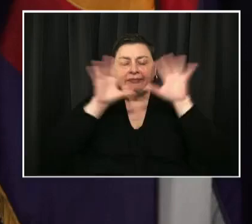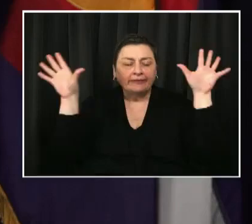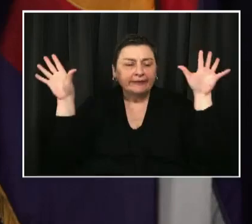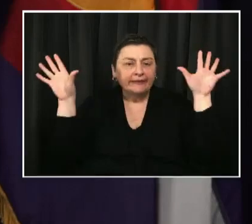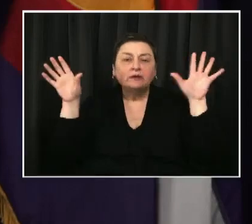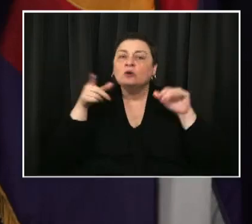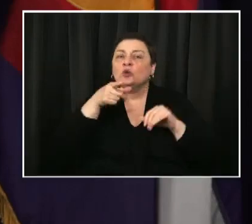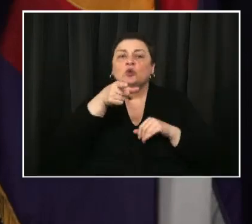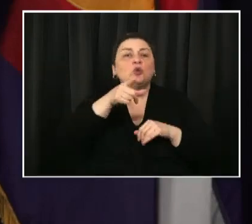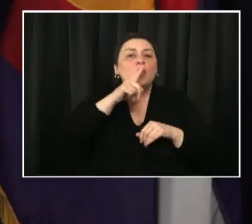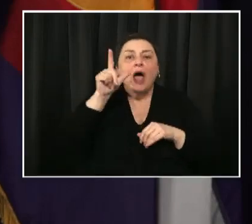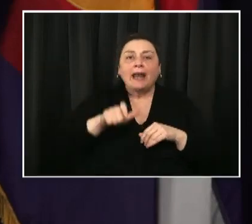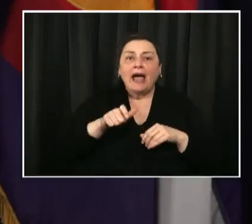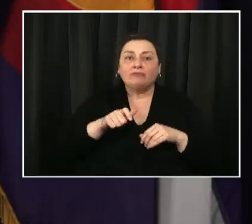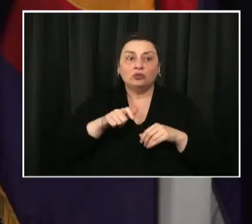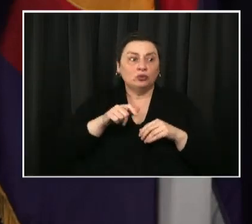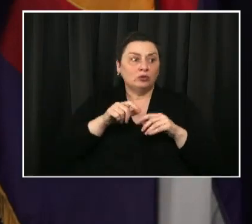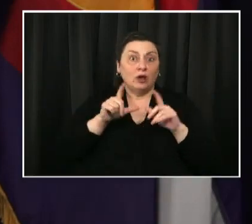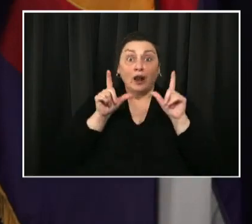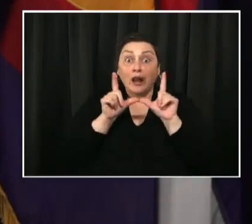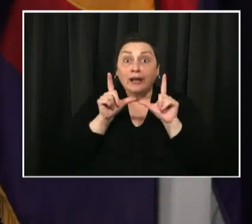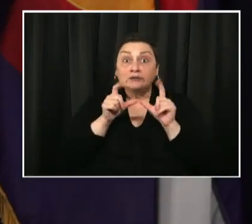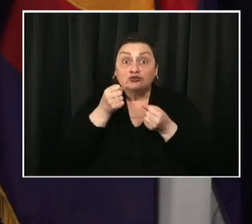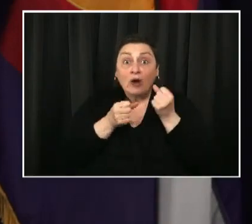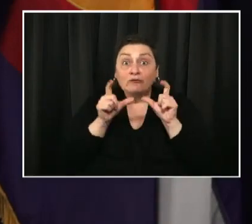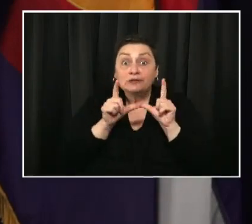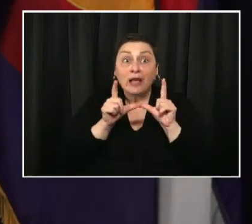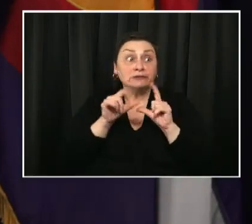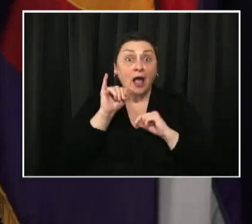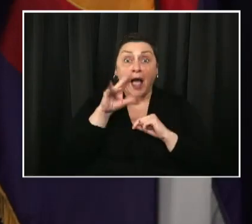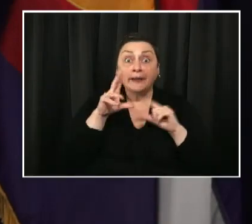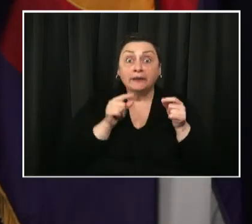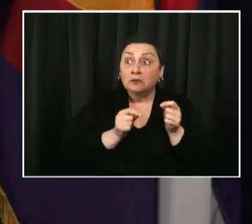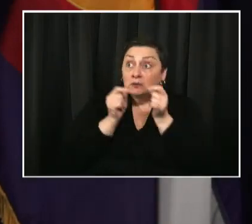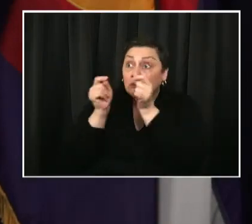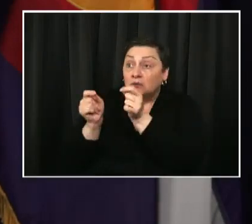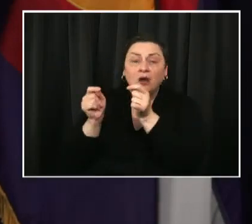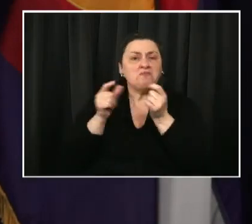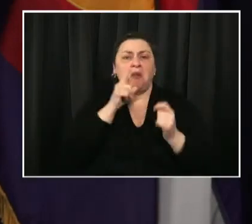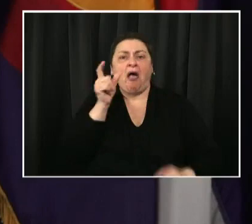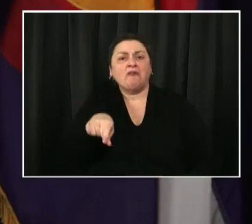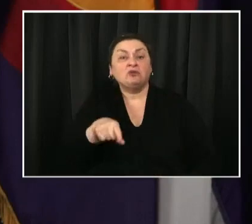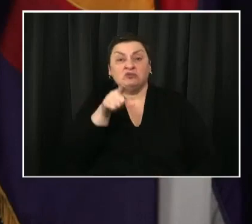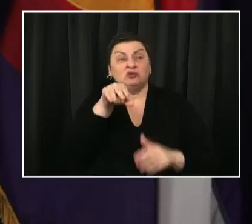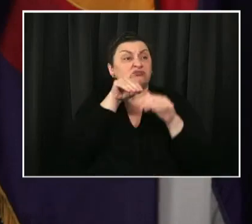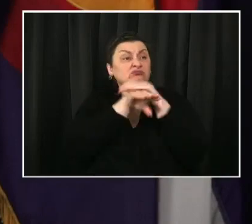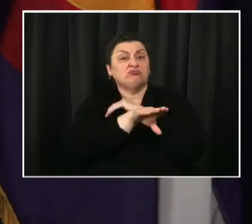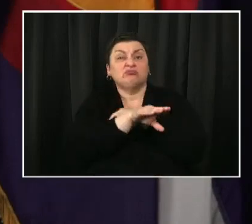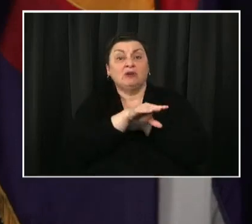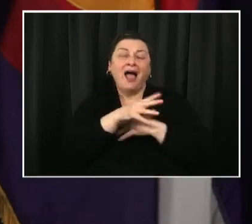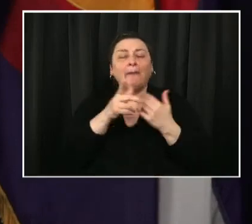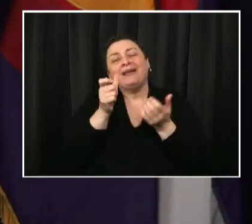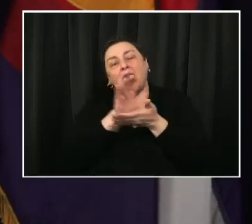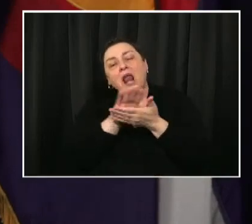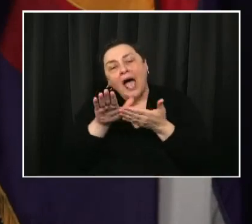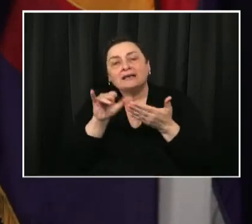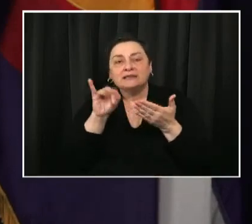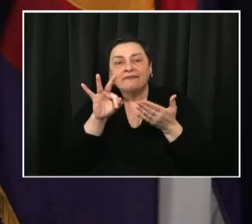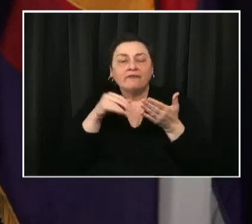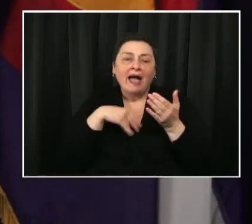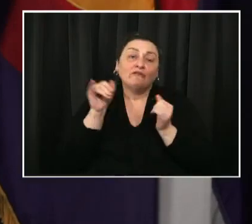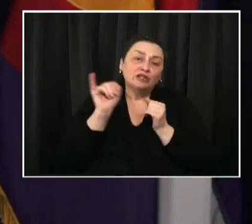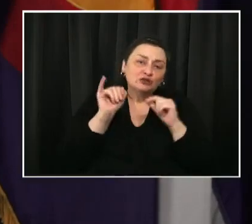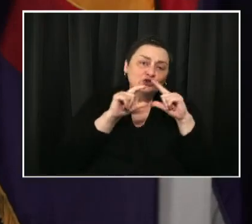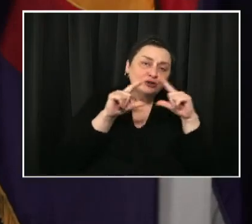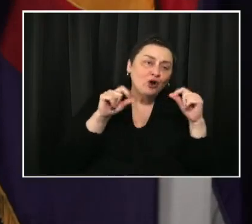a state ID to get it. You can simply go in. It's nice if you bring a state ID or insurance card. It certainly helps